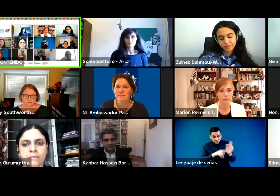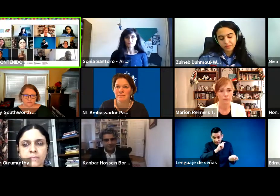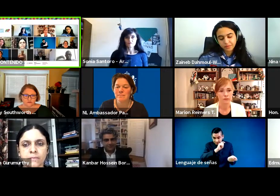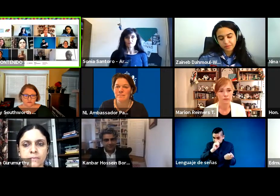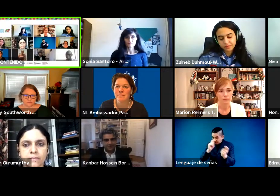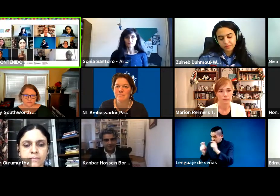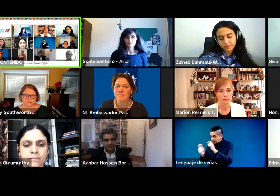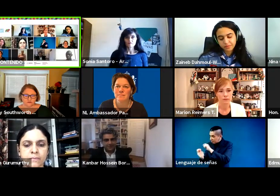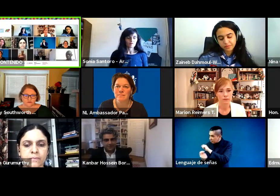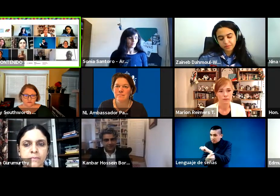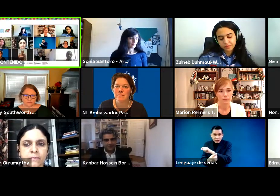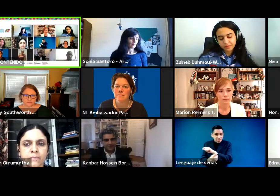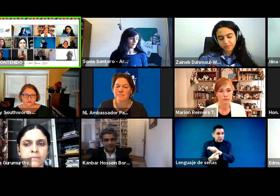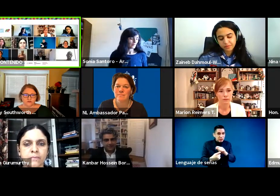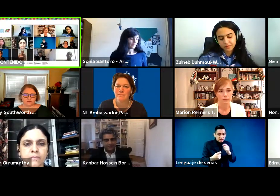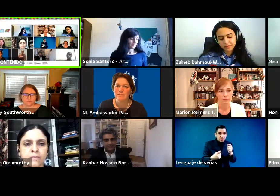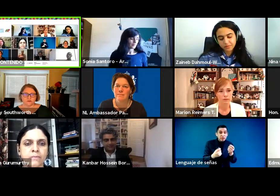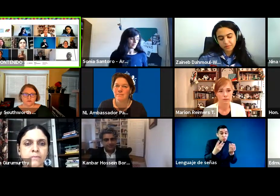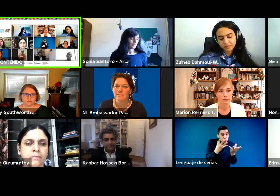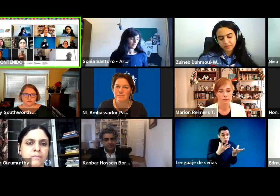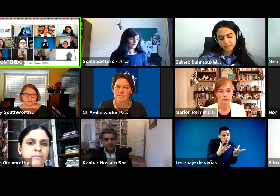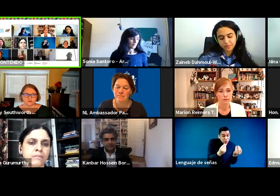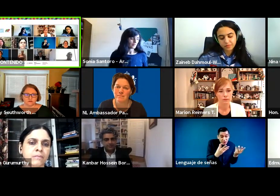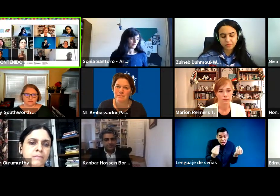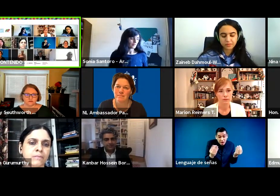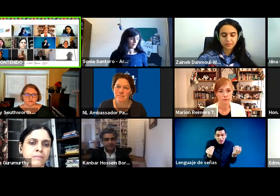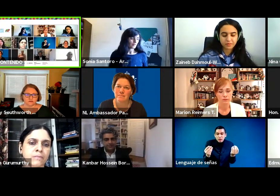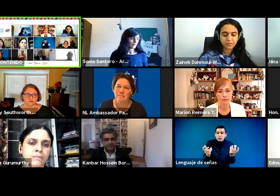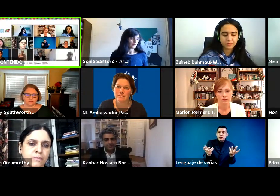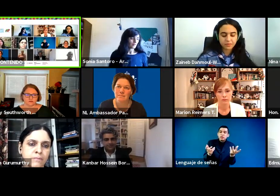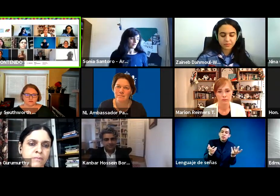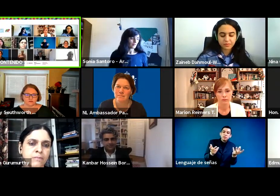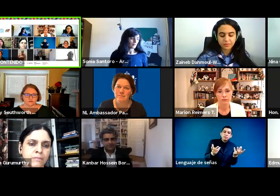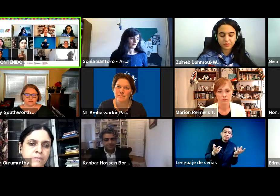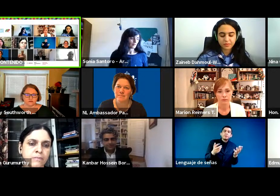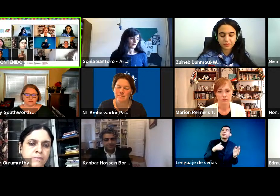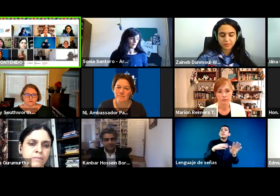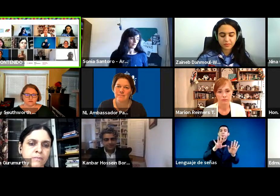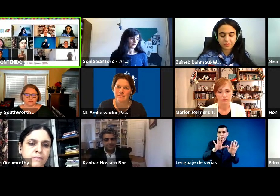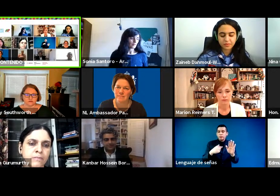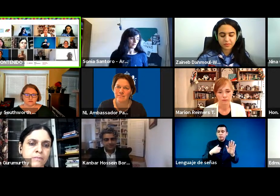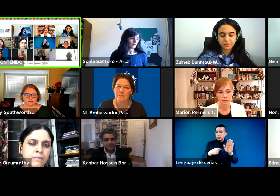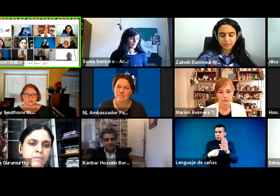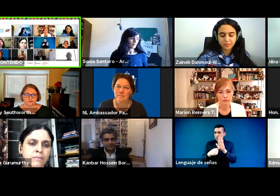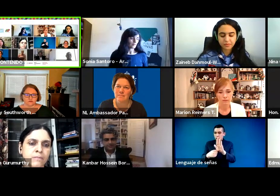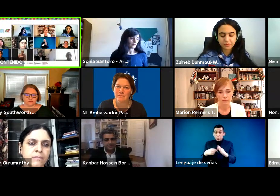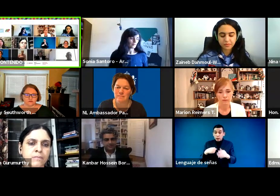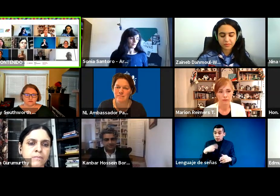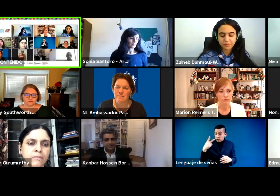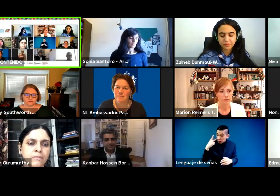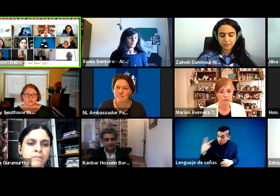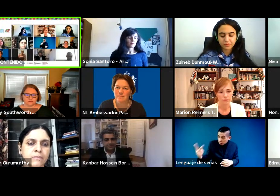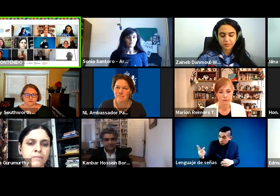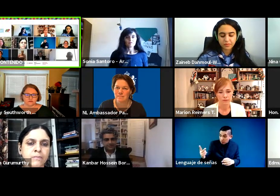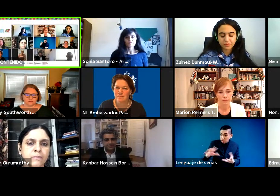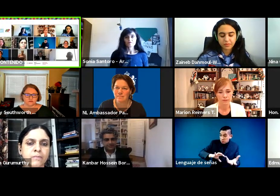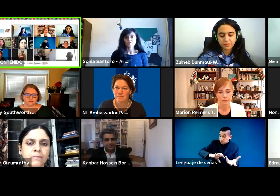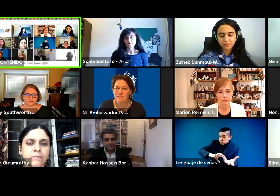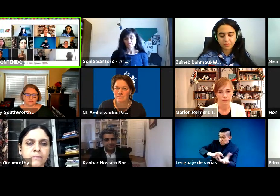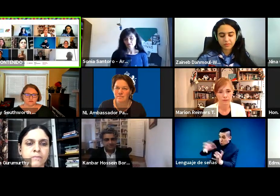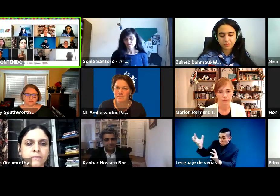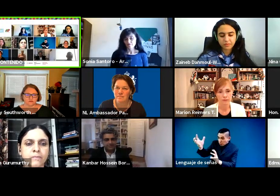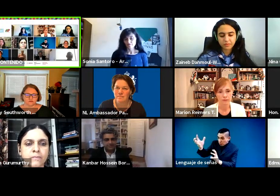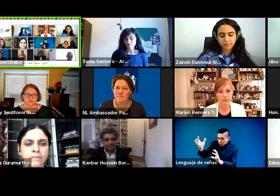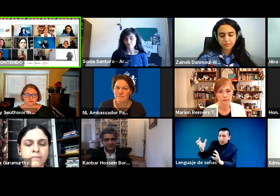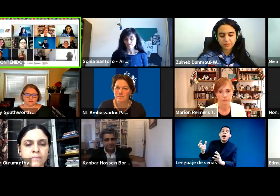go with understanding what the problem is and having a strategy. You need to actually implement, and you actually need to create the change. And so that's what